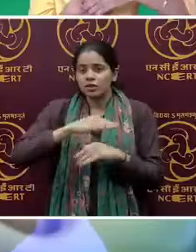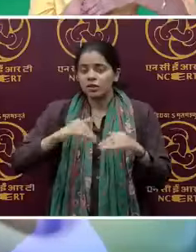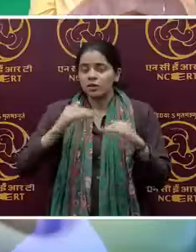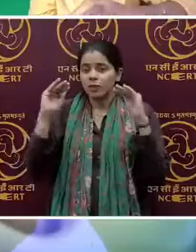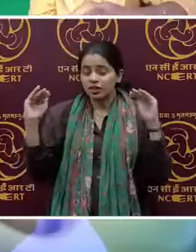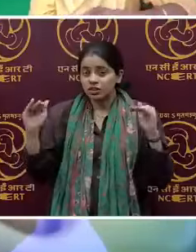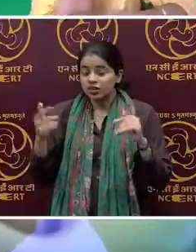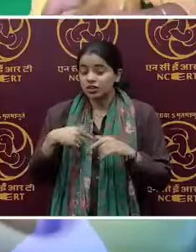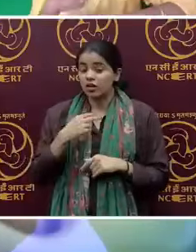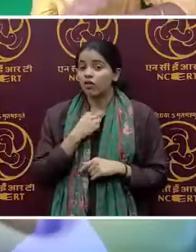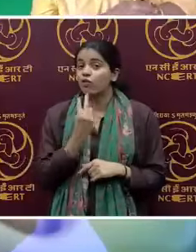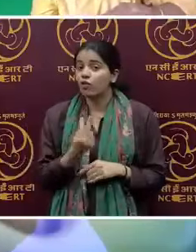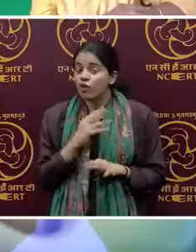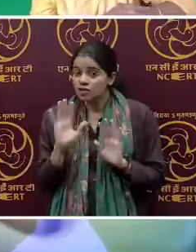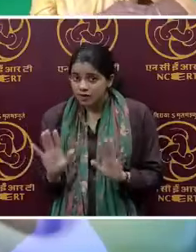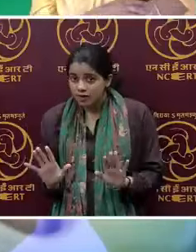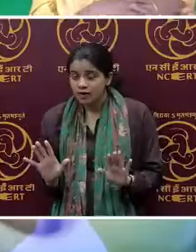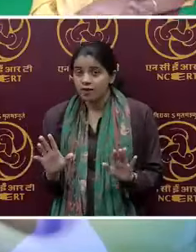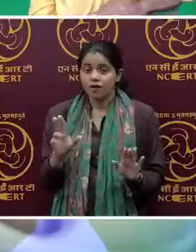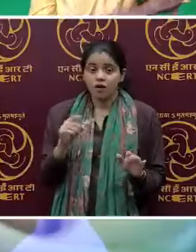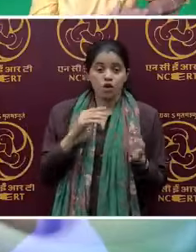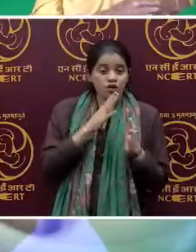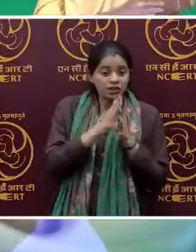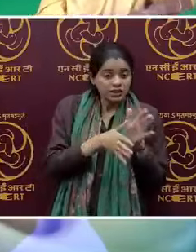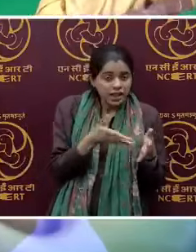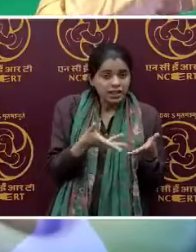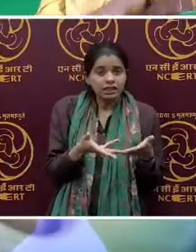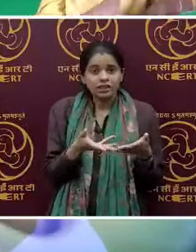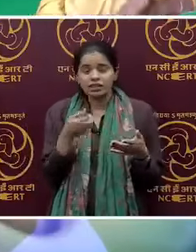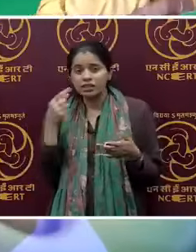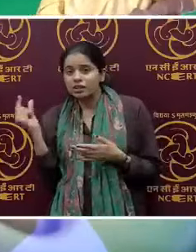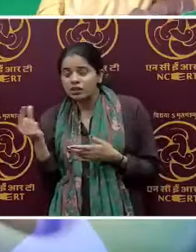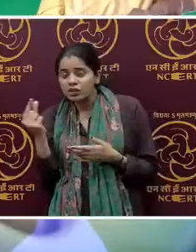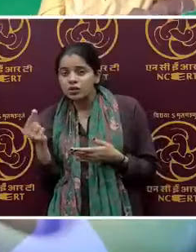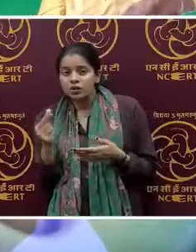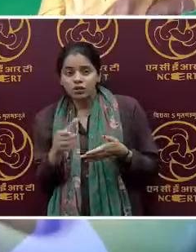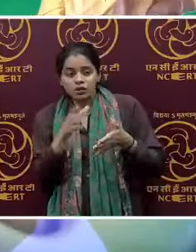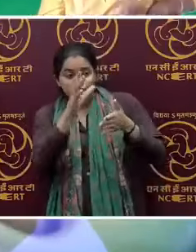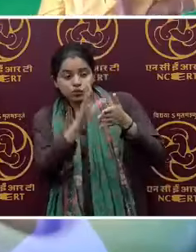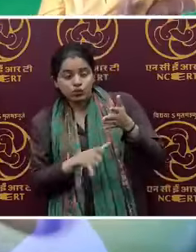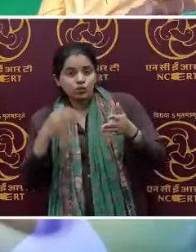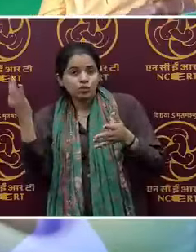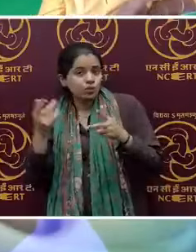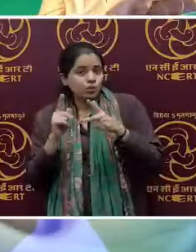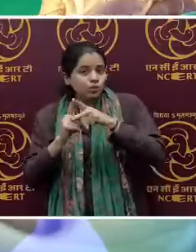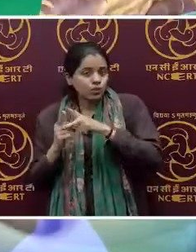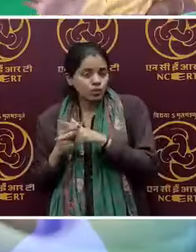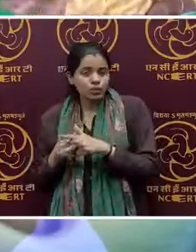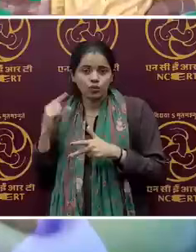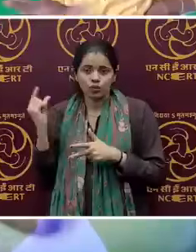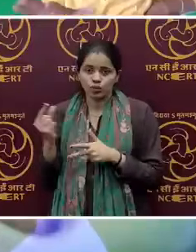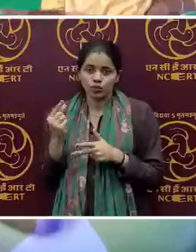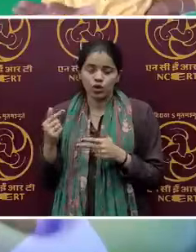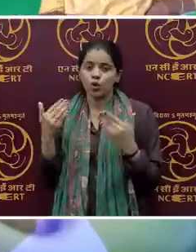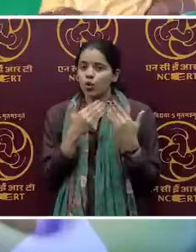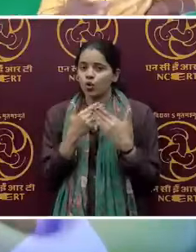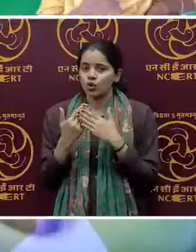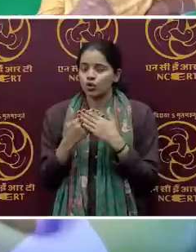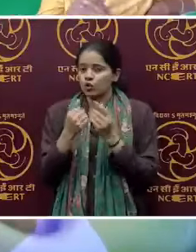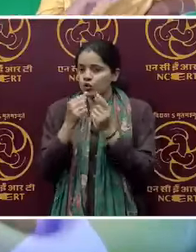verbal, non-verbal, all that can be pointed out from these few tools, which is basically used at the